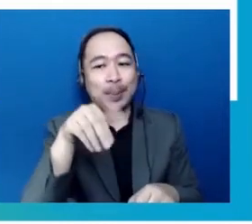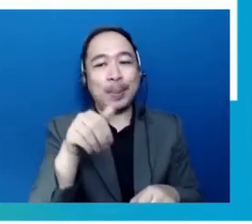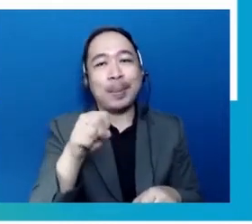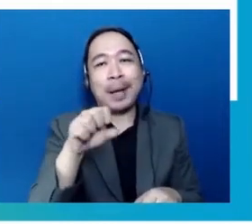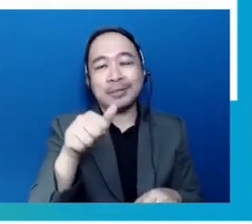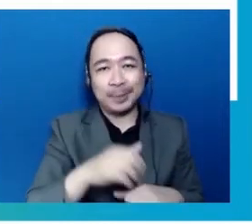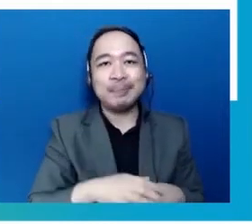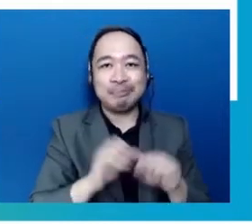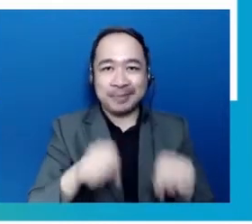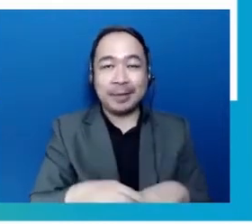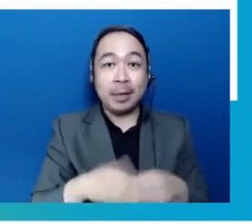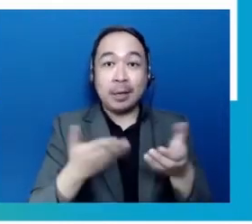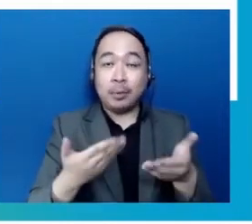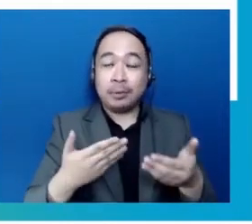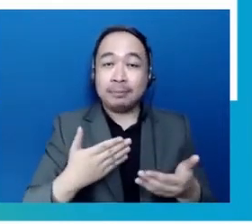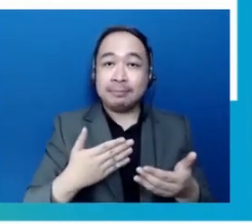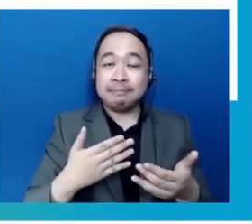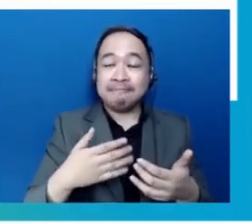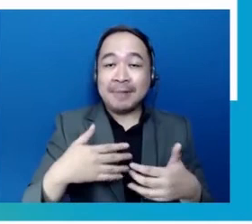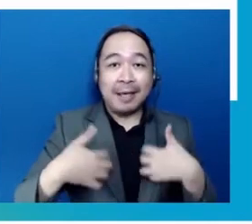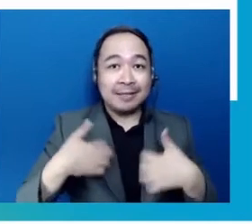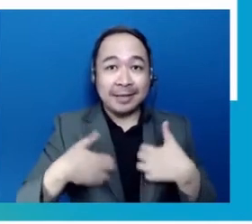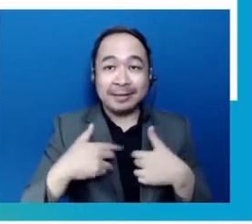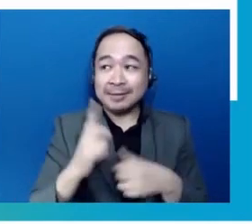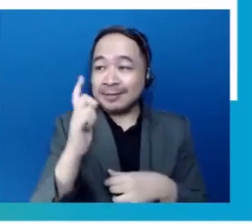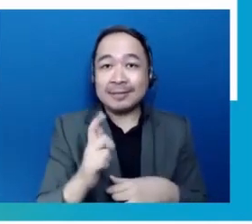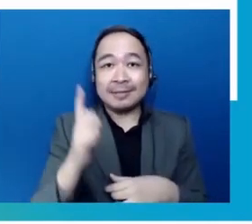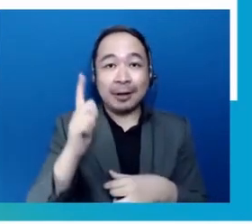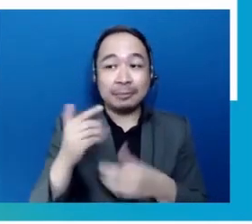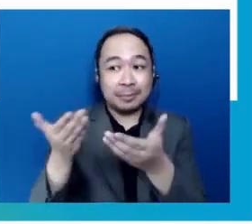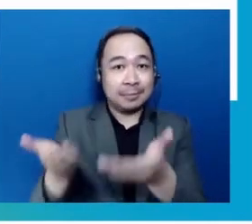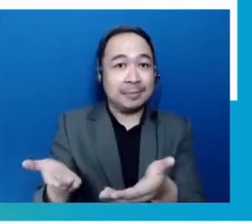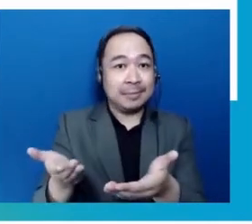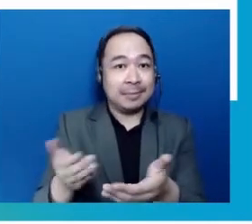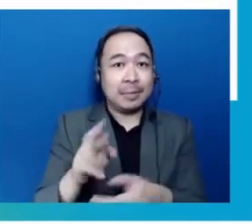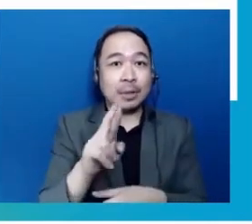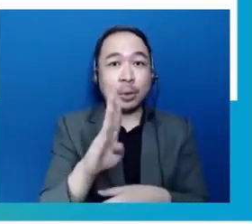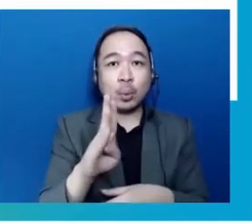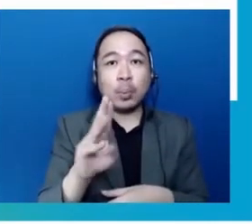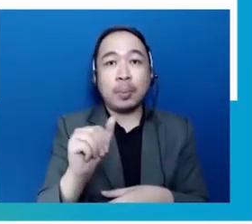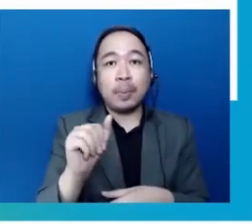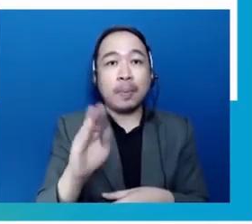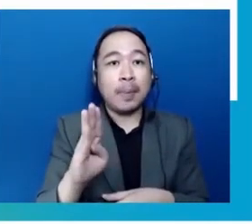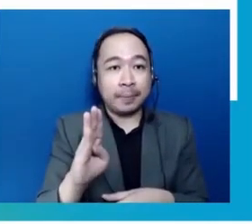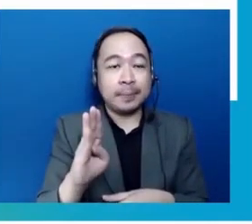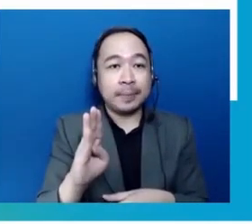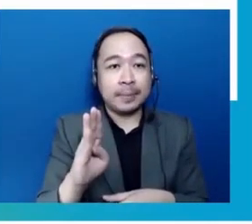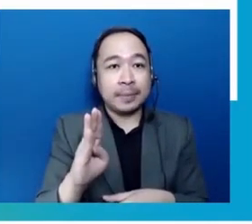pleasure now to start off this session with Ms. Rubab of